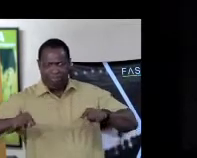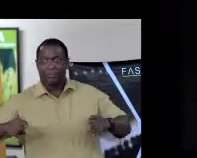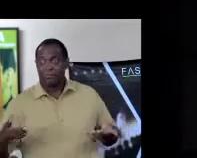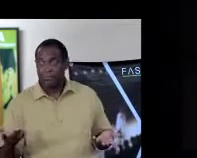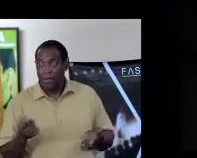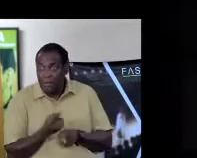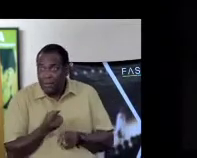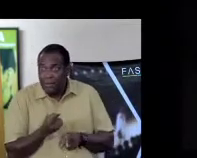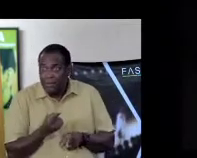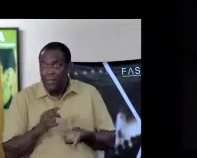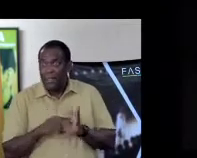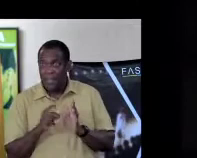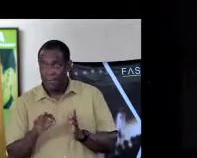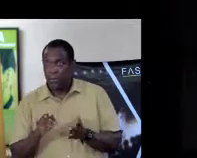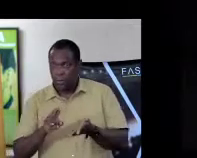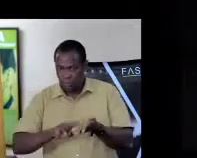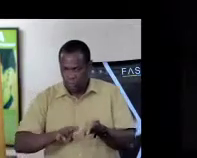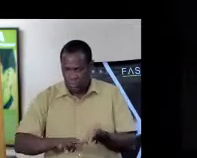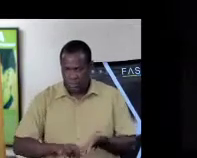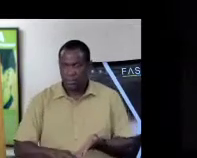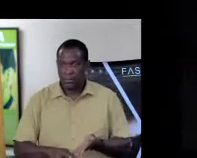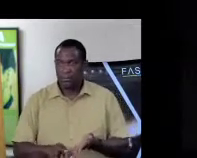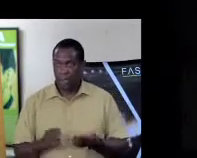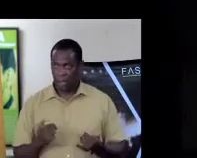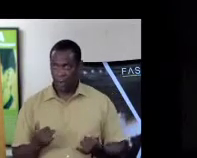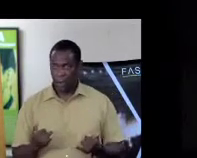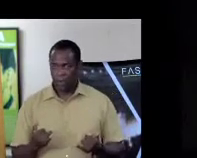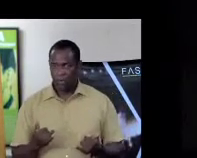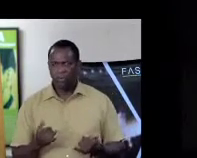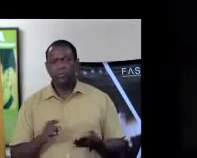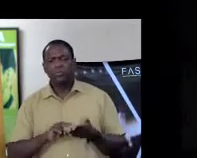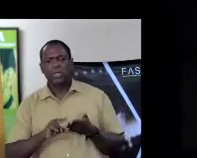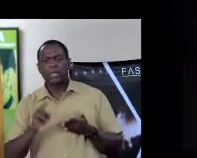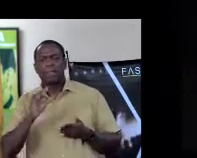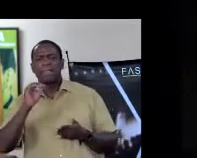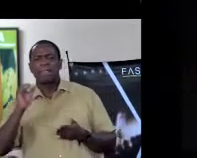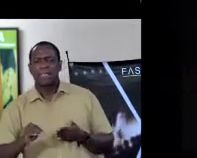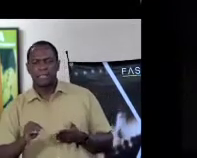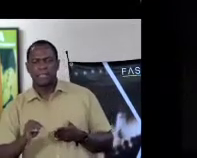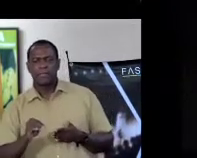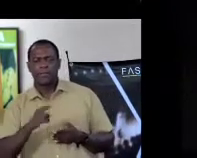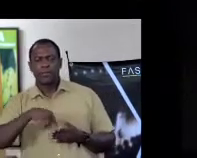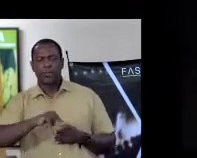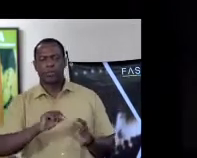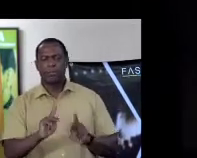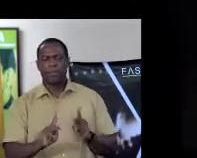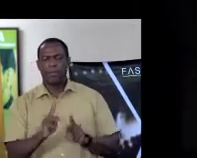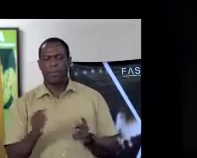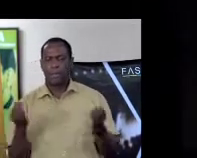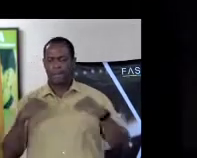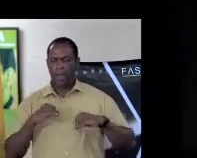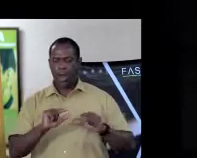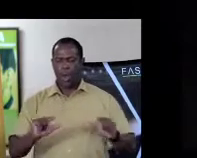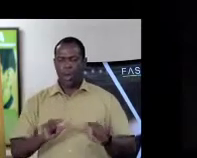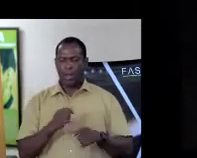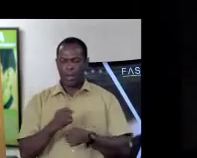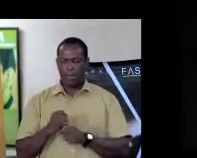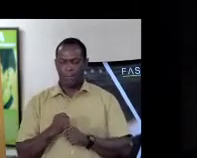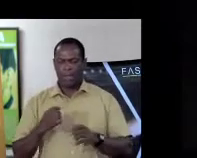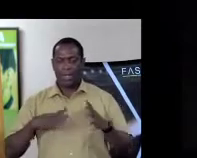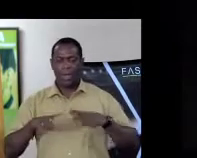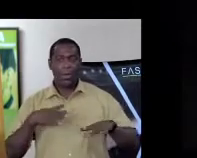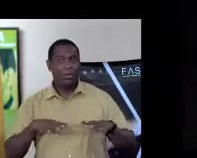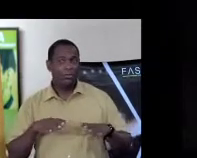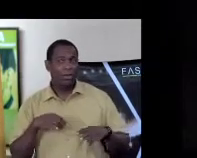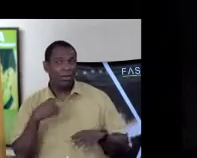research right now as to the percentage of those people that wear locally made garments, I'm sure we would get less than